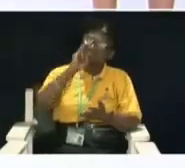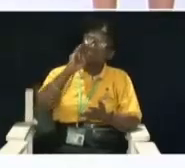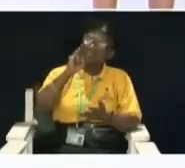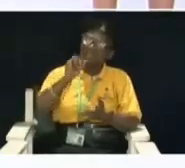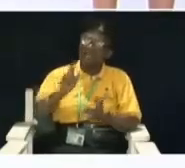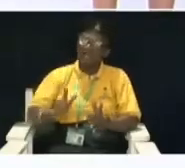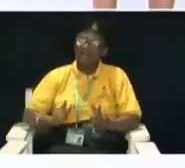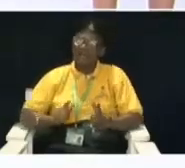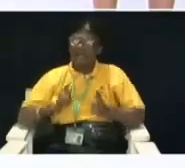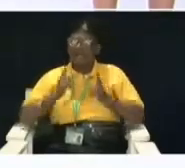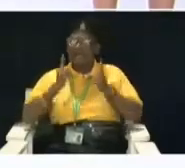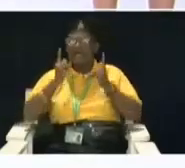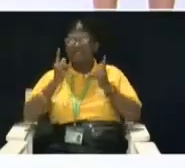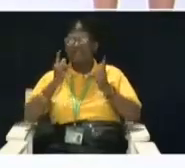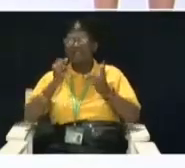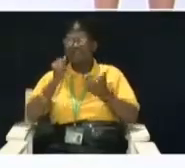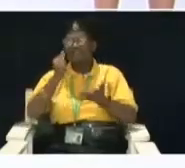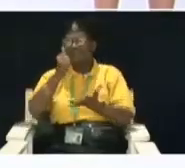amen.